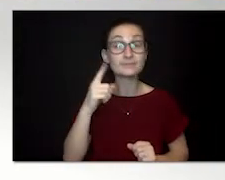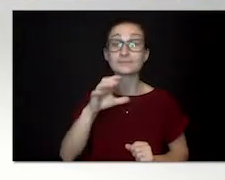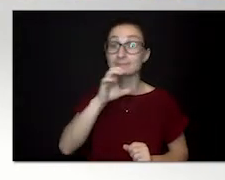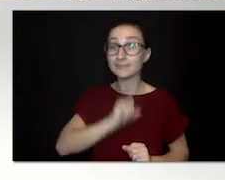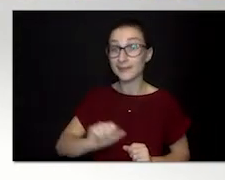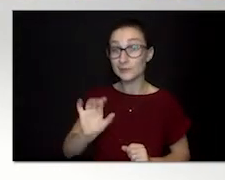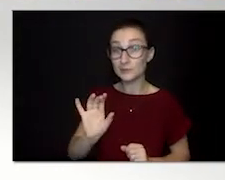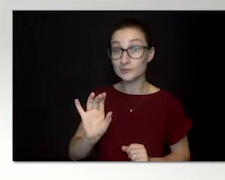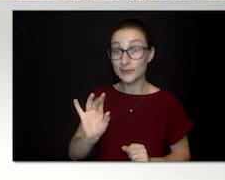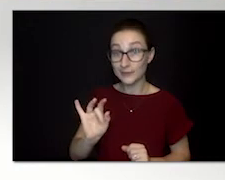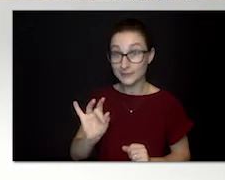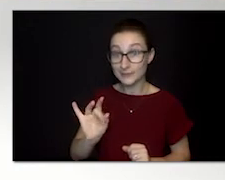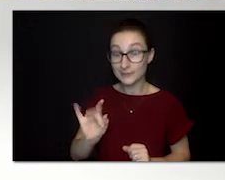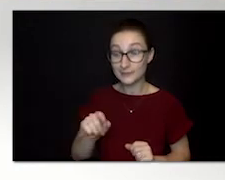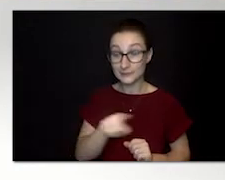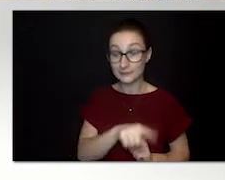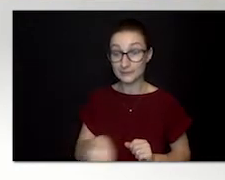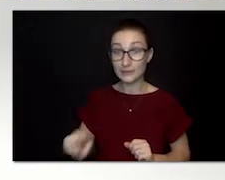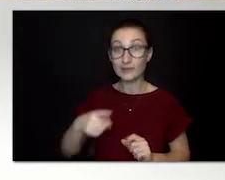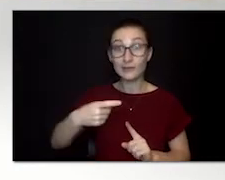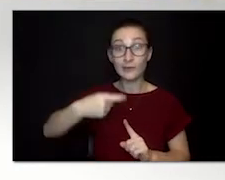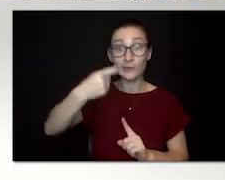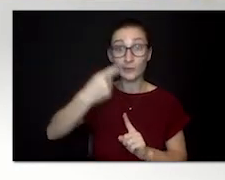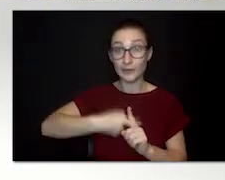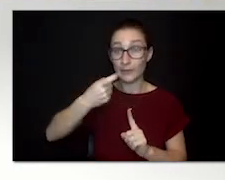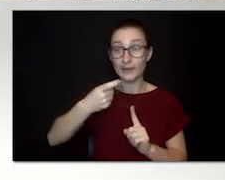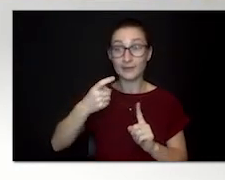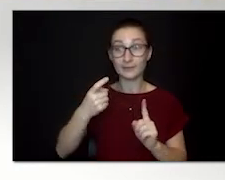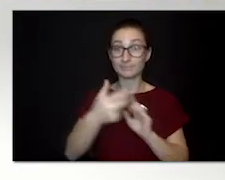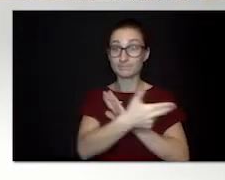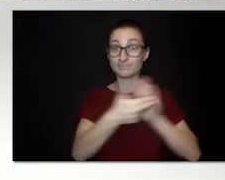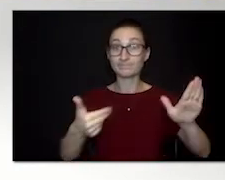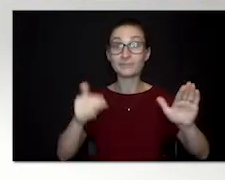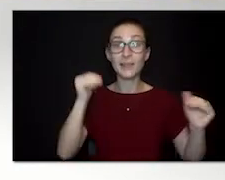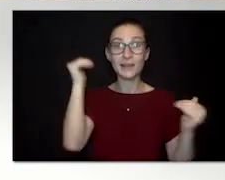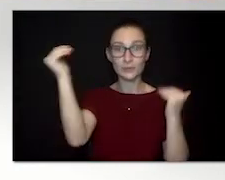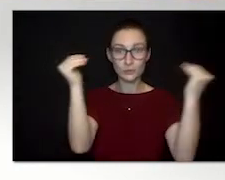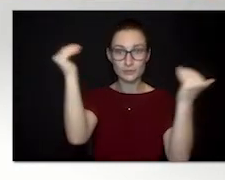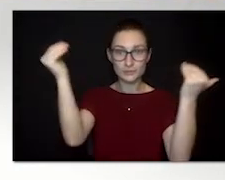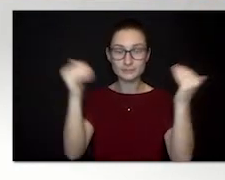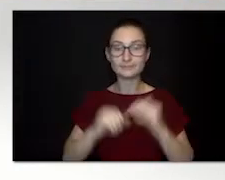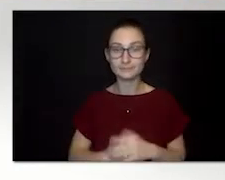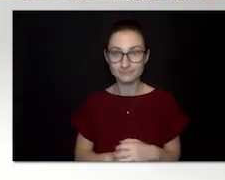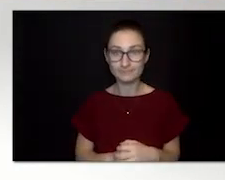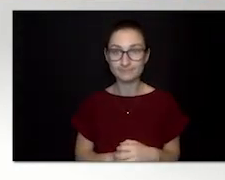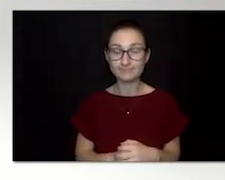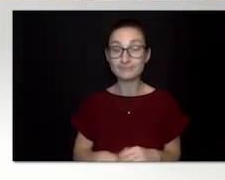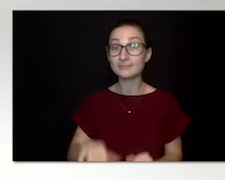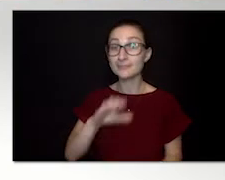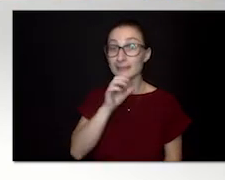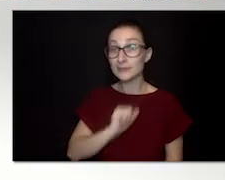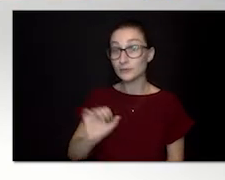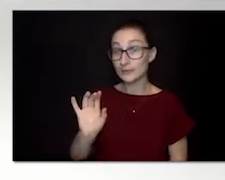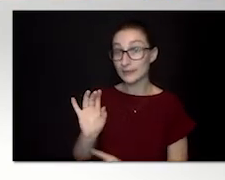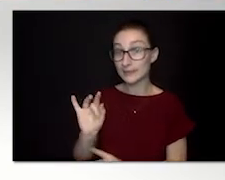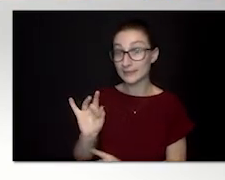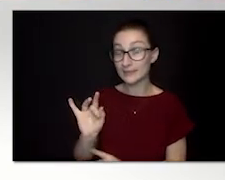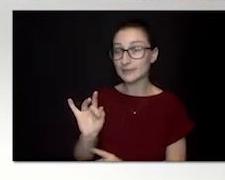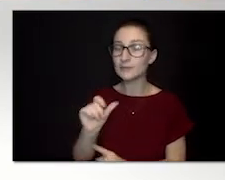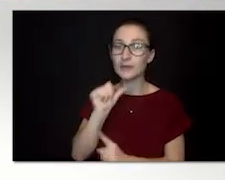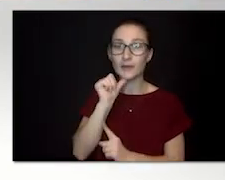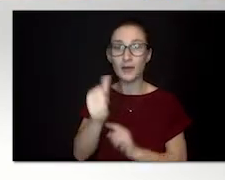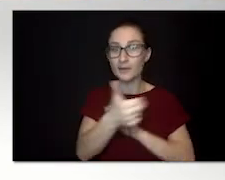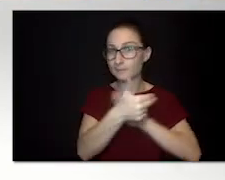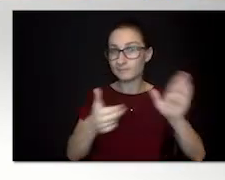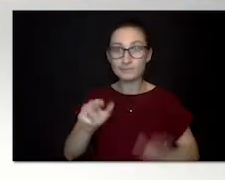However, once they reach the age of 18, they're automatically considered an adult. It's anyone who reaches the age of 18, you are no longer a minor,